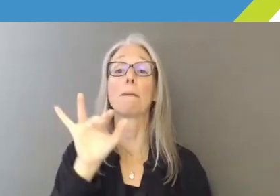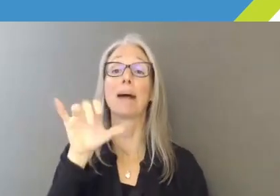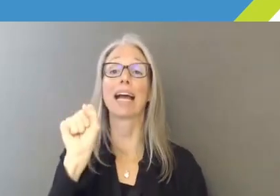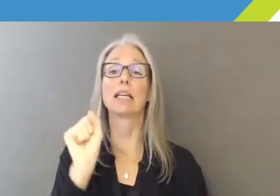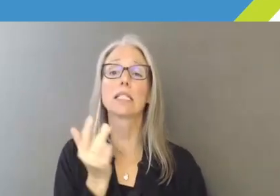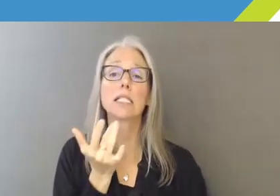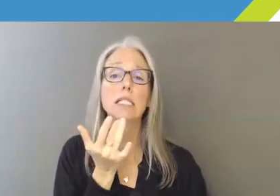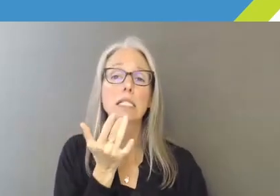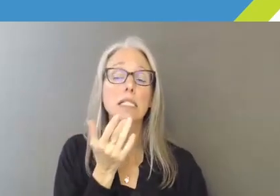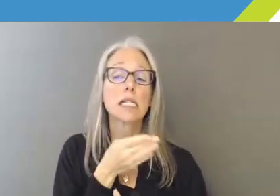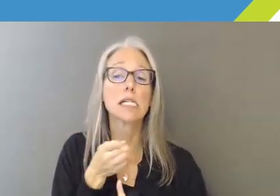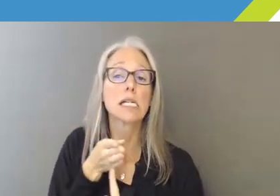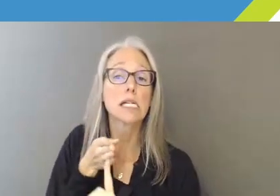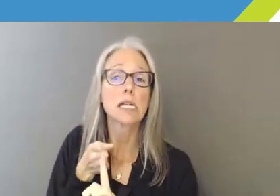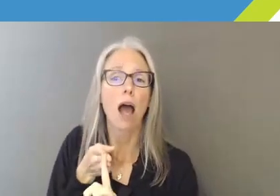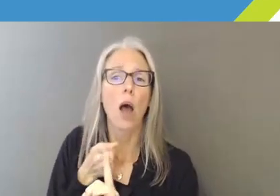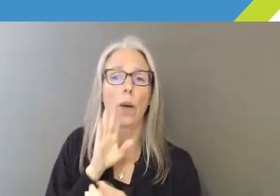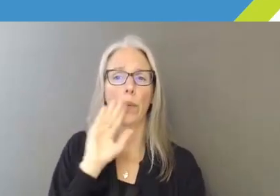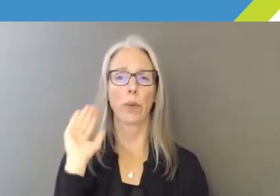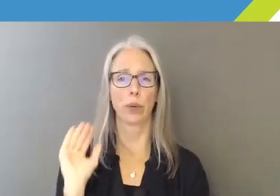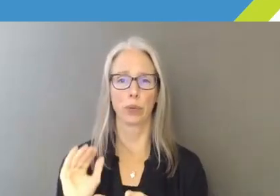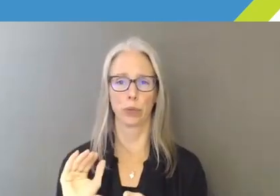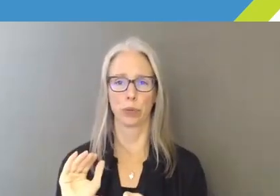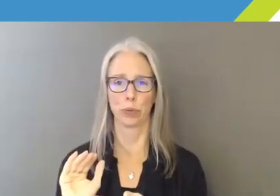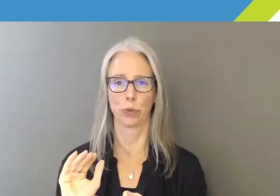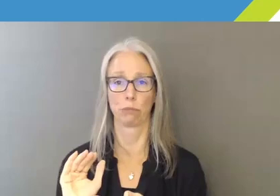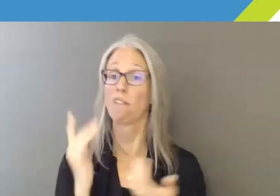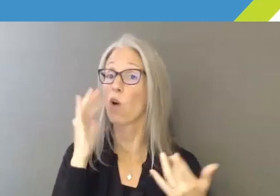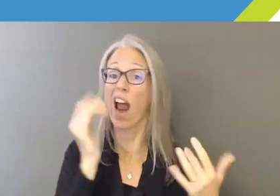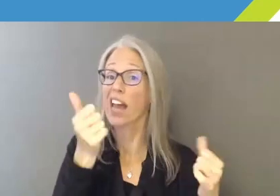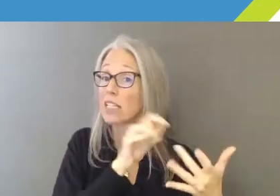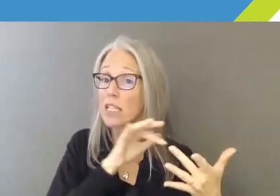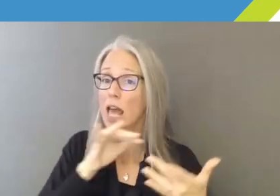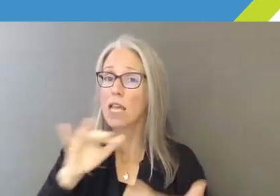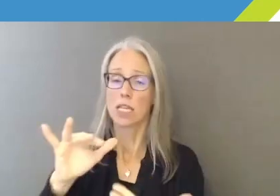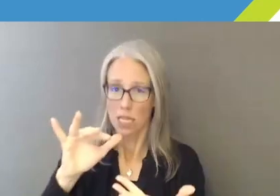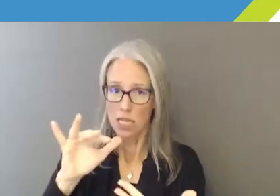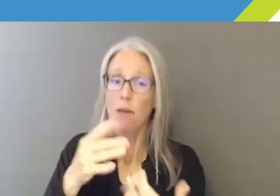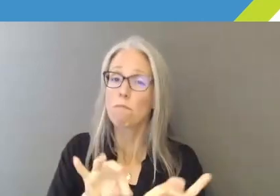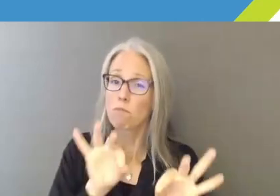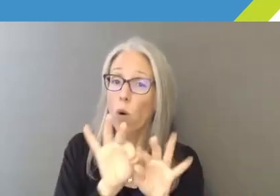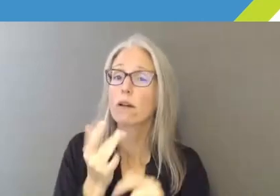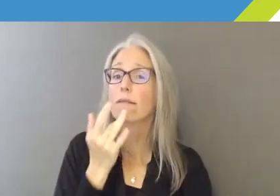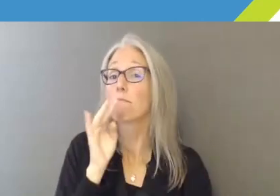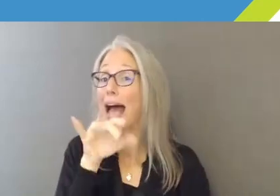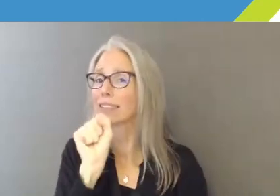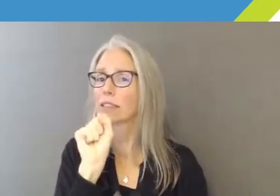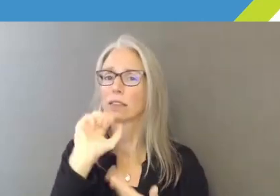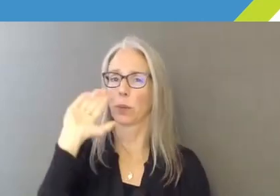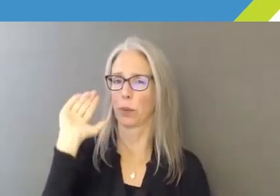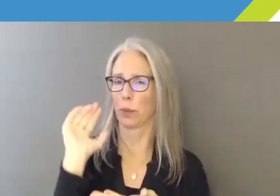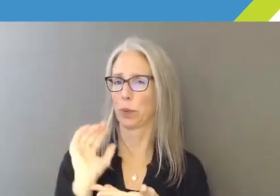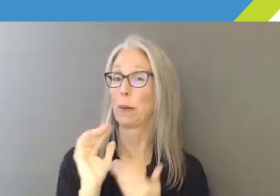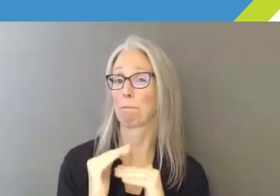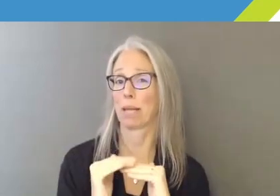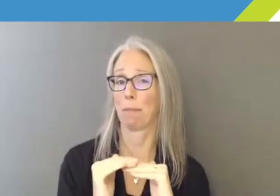So whenever we're conducting a study, we want to minimize bias as best as we can. And so you can see towards the top of the pyramid, you have a lower